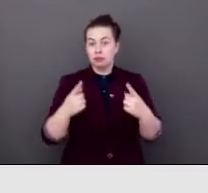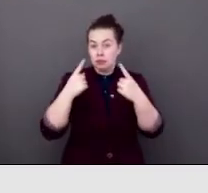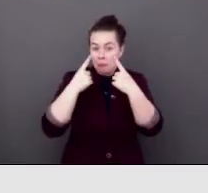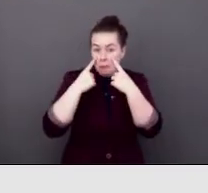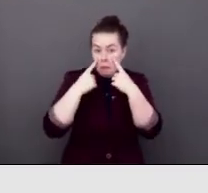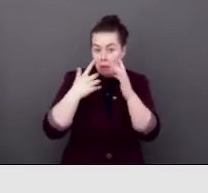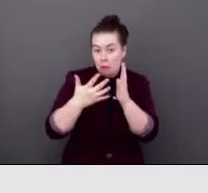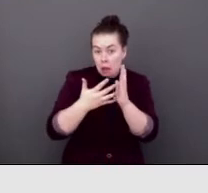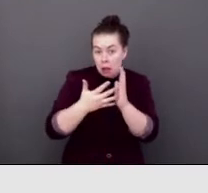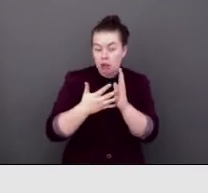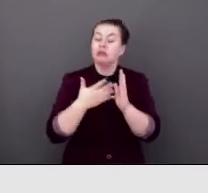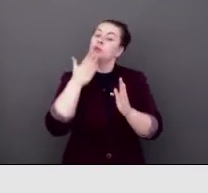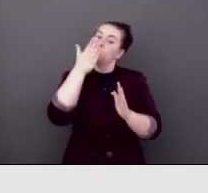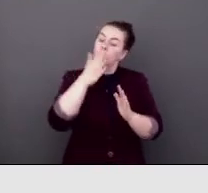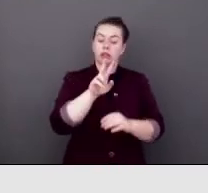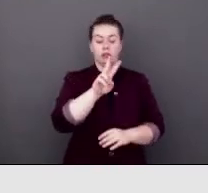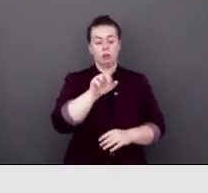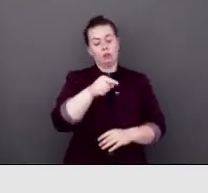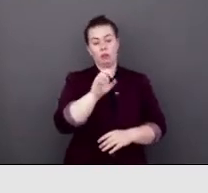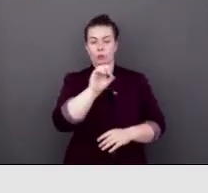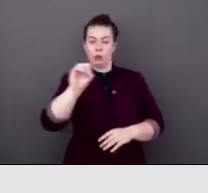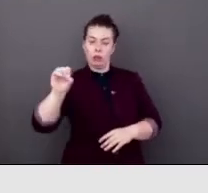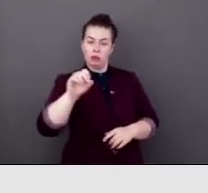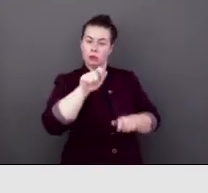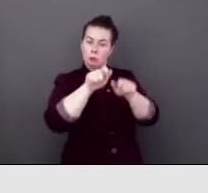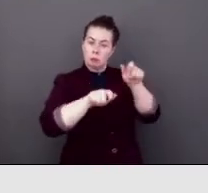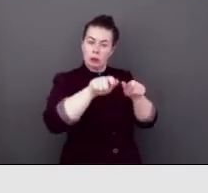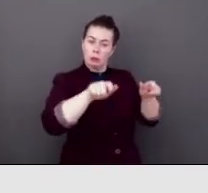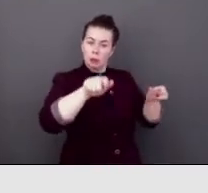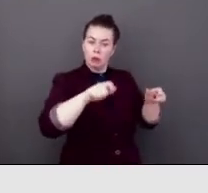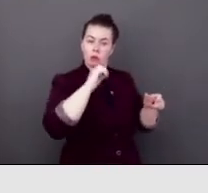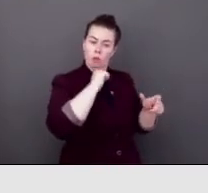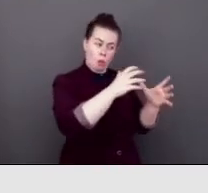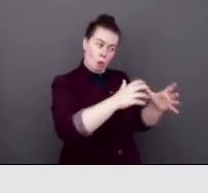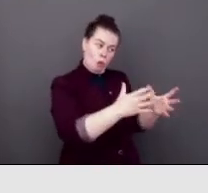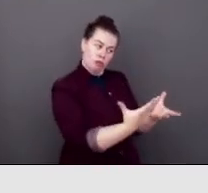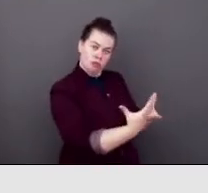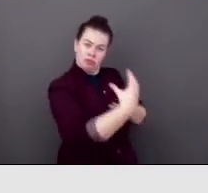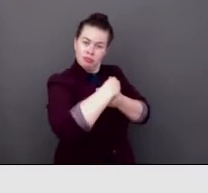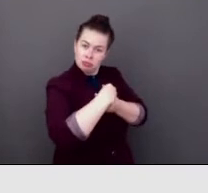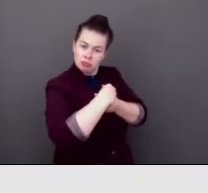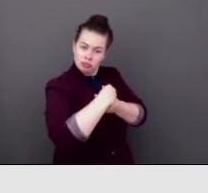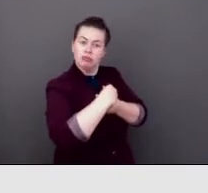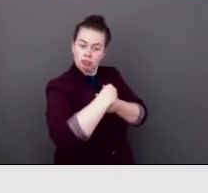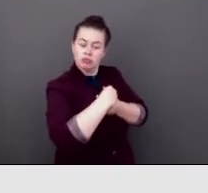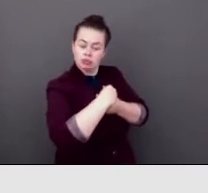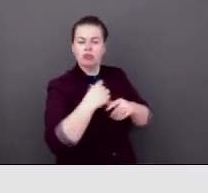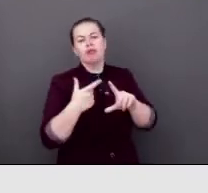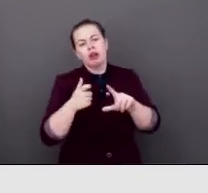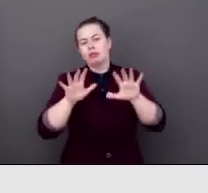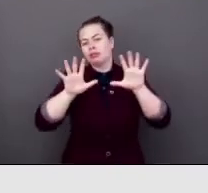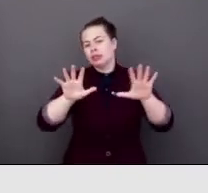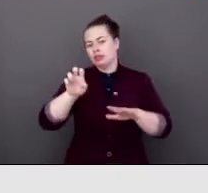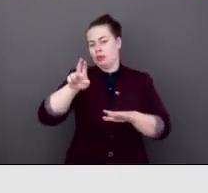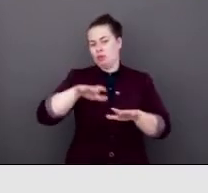than 2,000 older individuals in 15 pilots in 10 EU member states. It will include 6